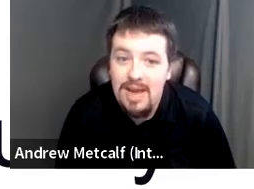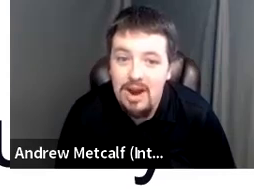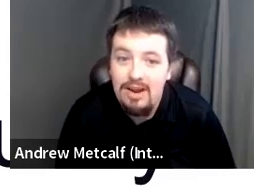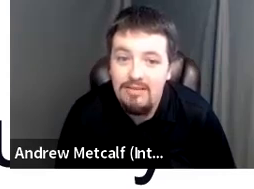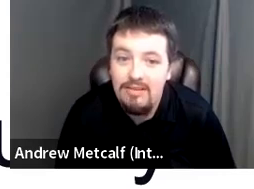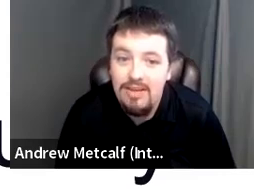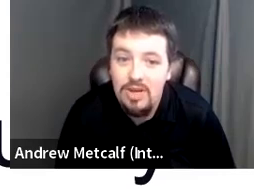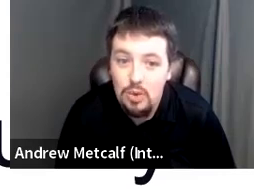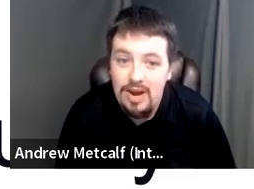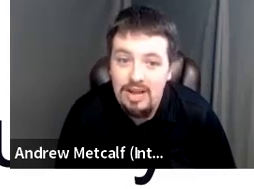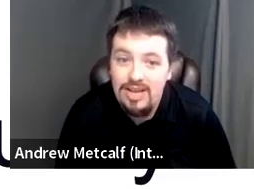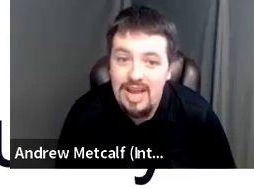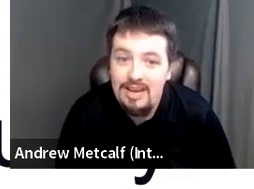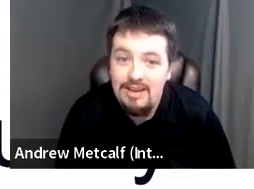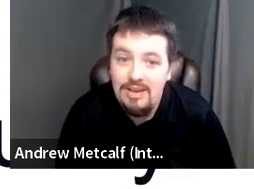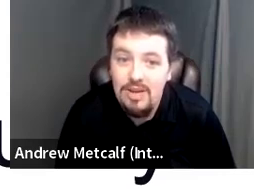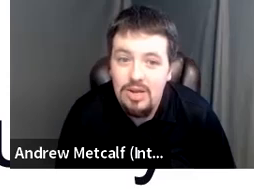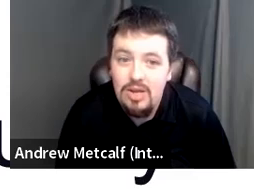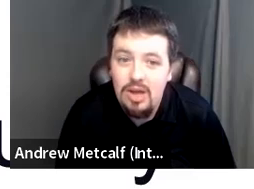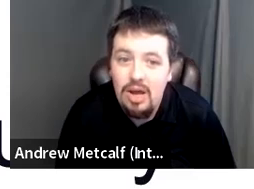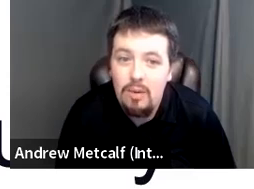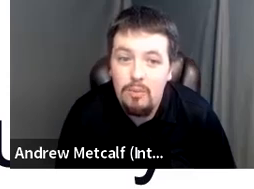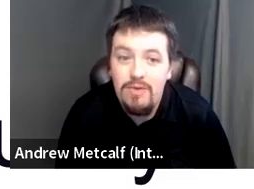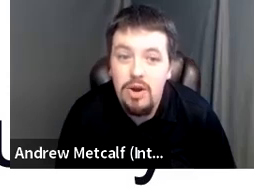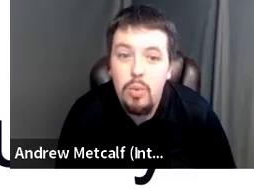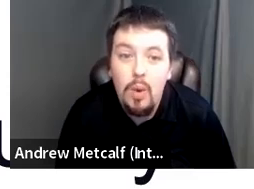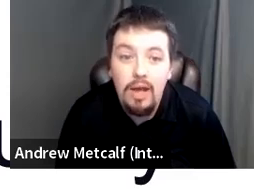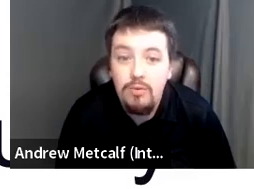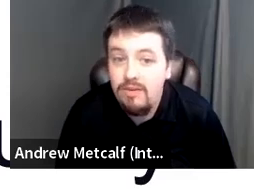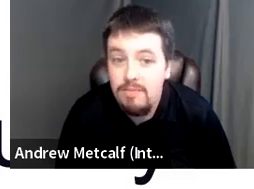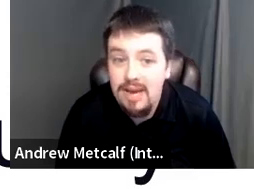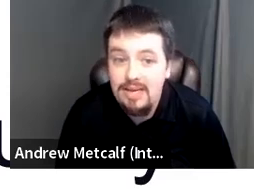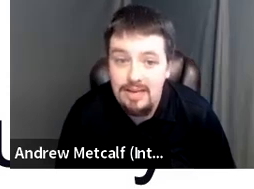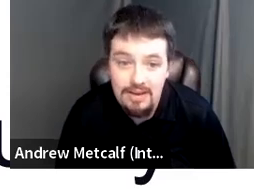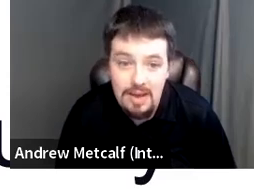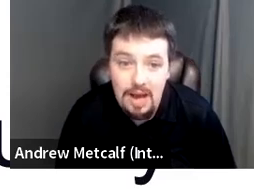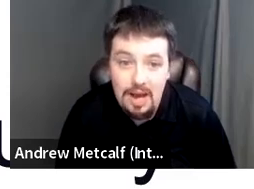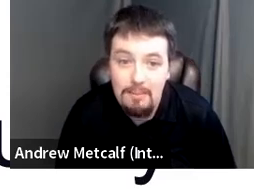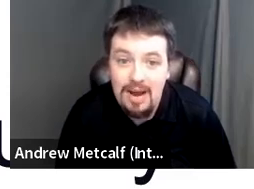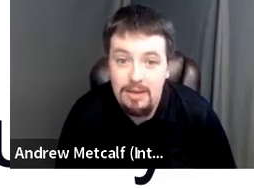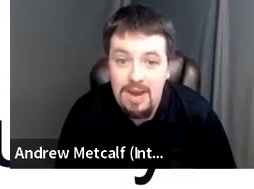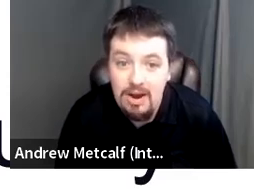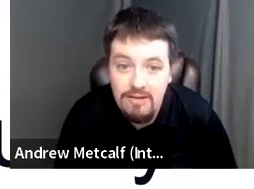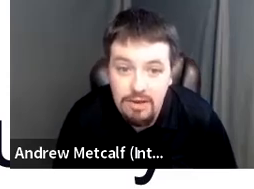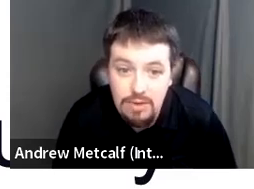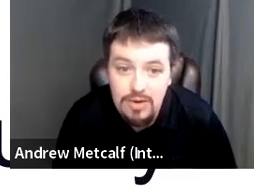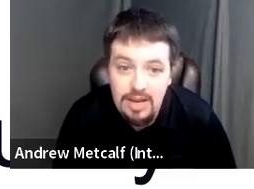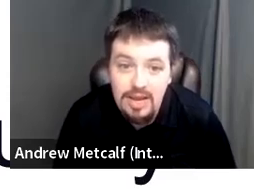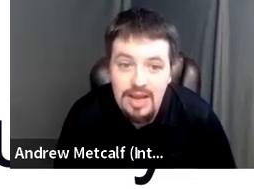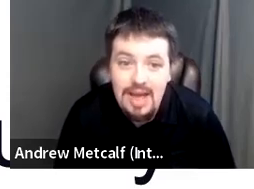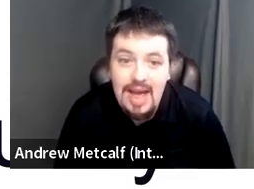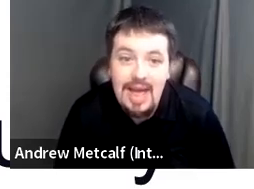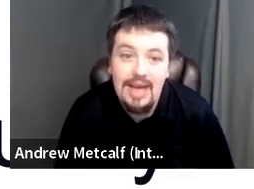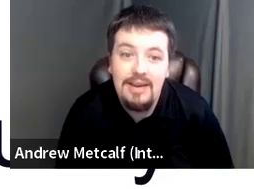people in Paris who were educated were very well respected by the Paris